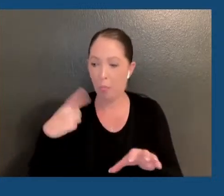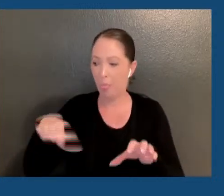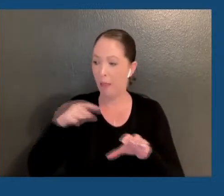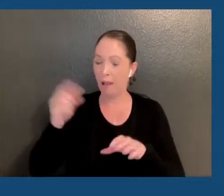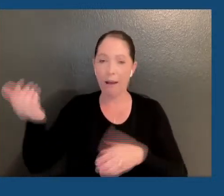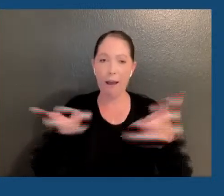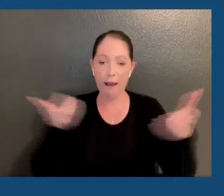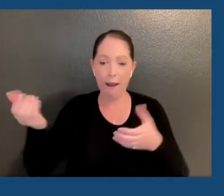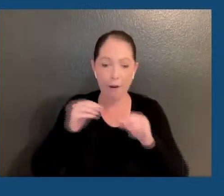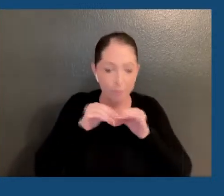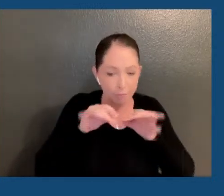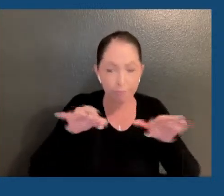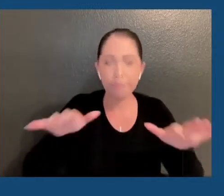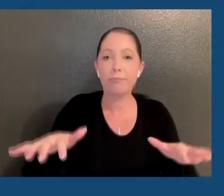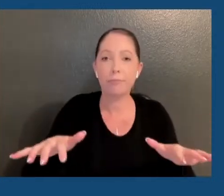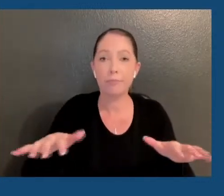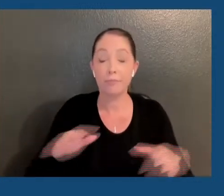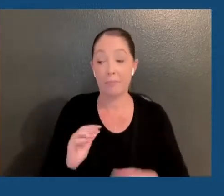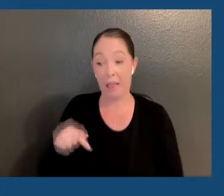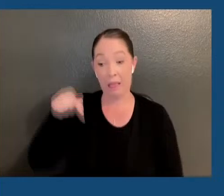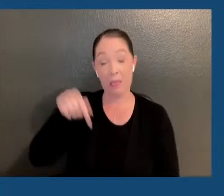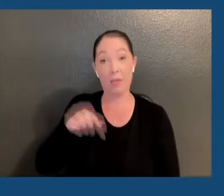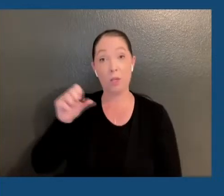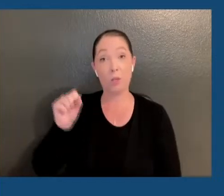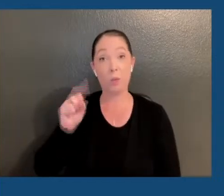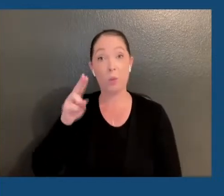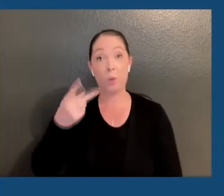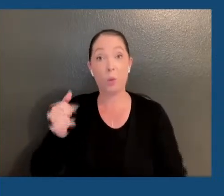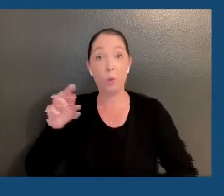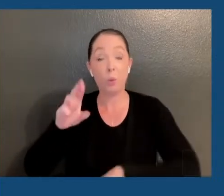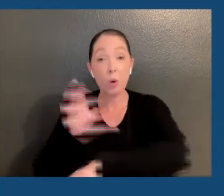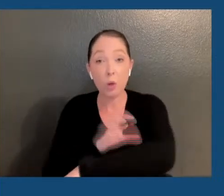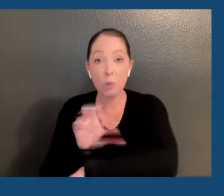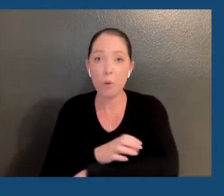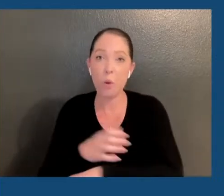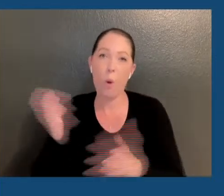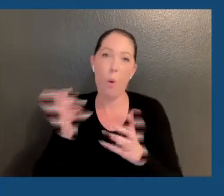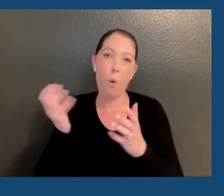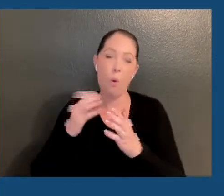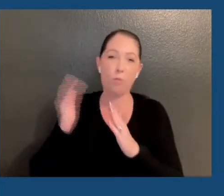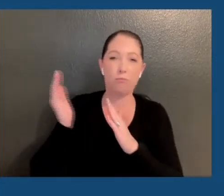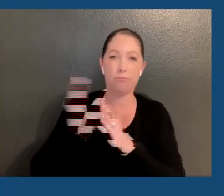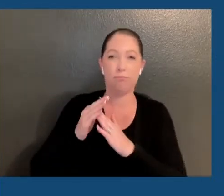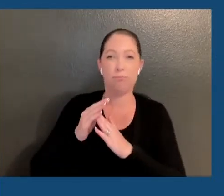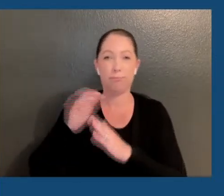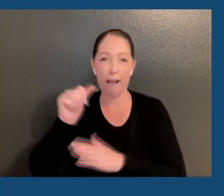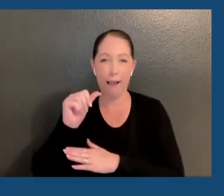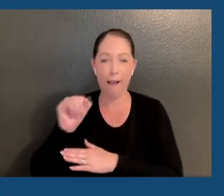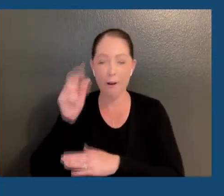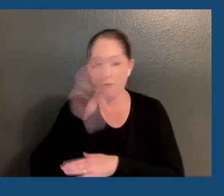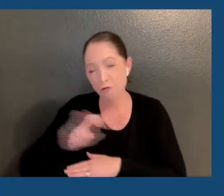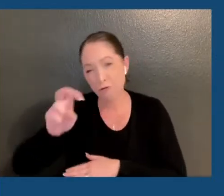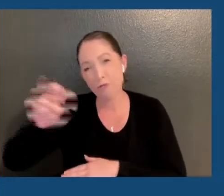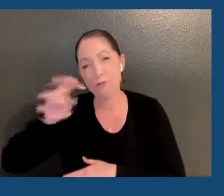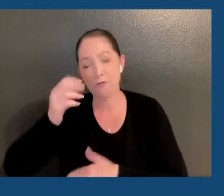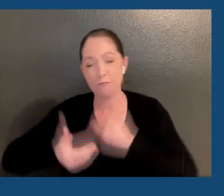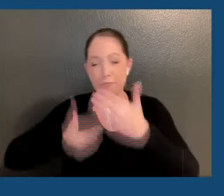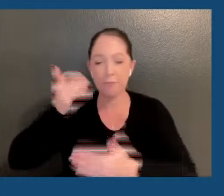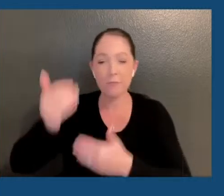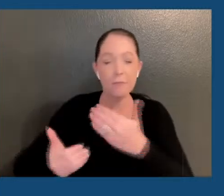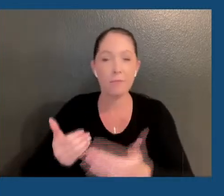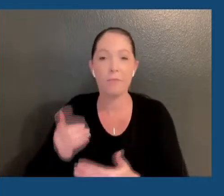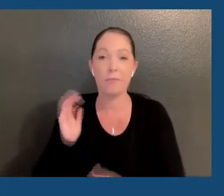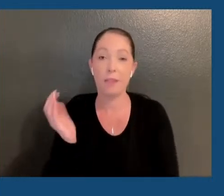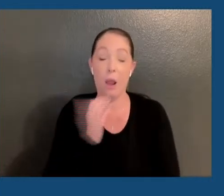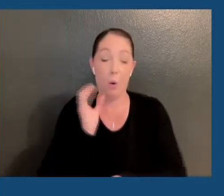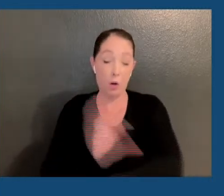are unveiling today marks the next step in our AI journey. It will expand our university's computing power